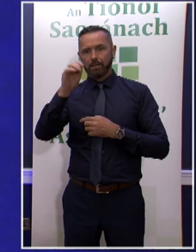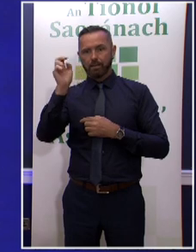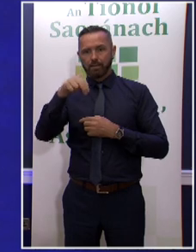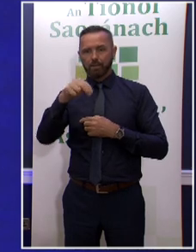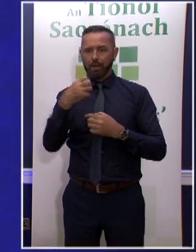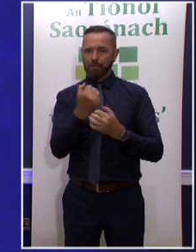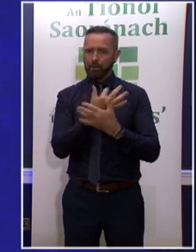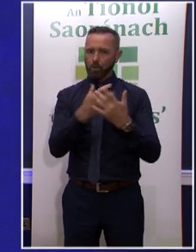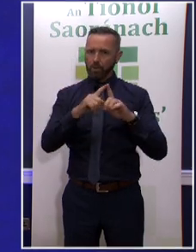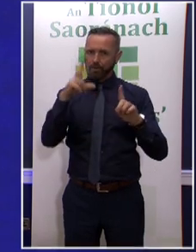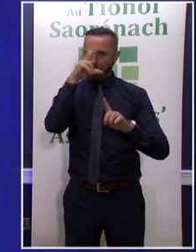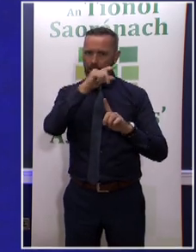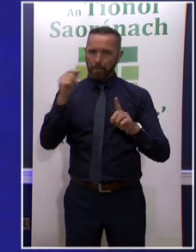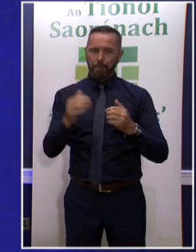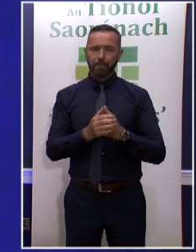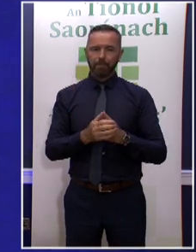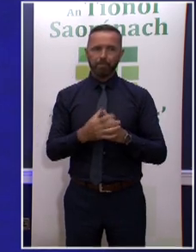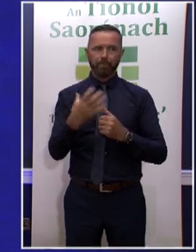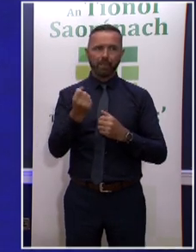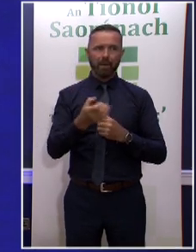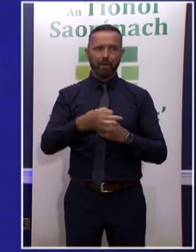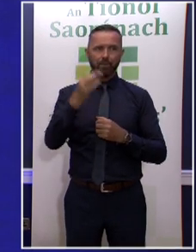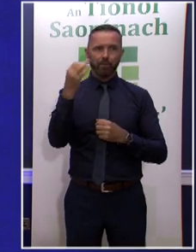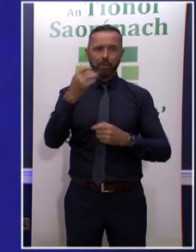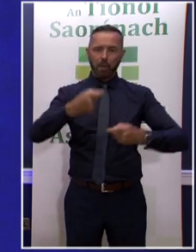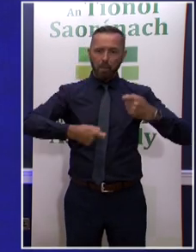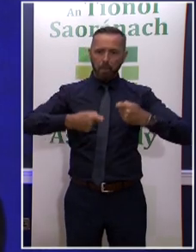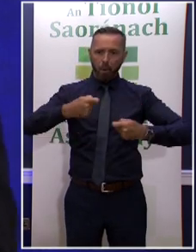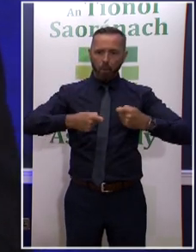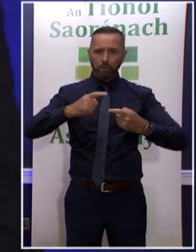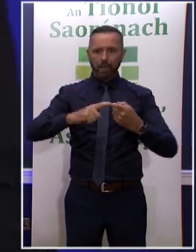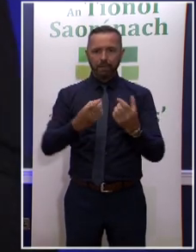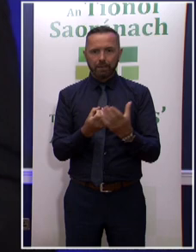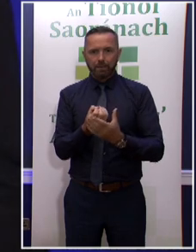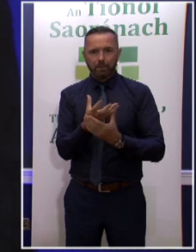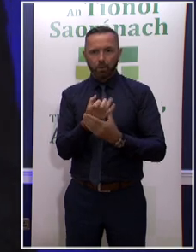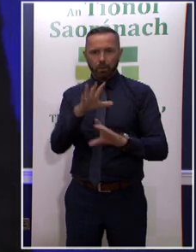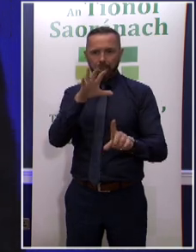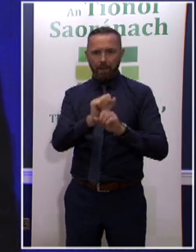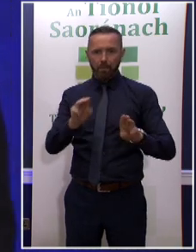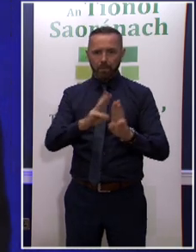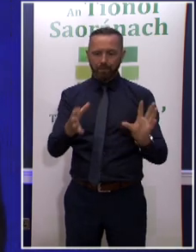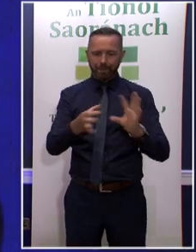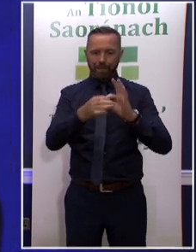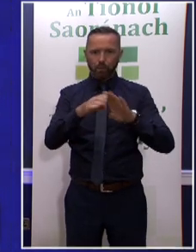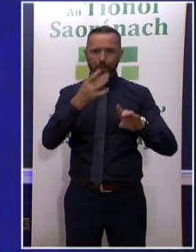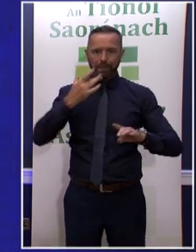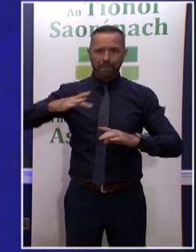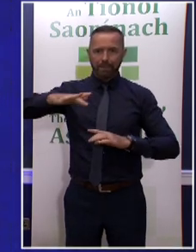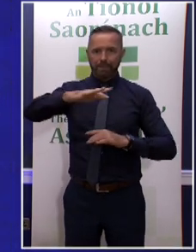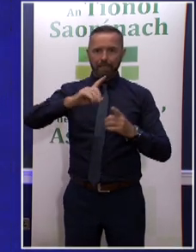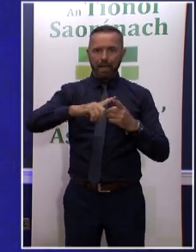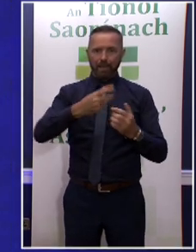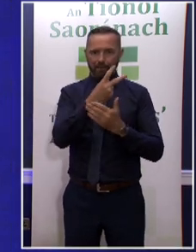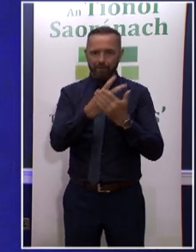are some wonderful kind of poems and stories capturing people's connection with the sea and the